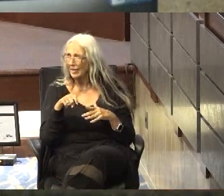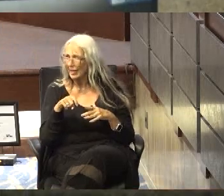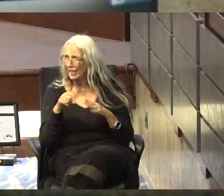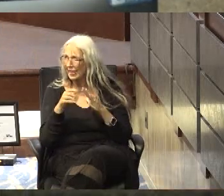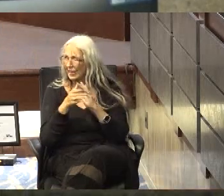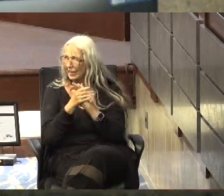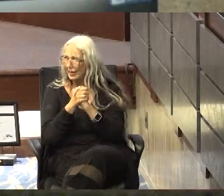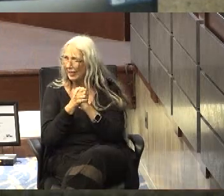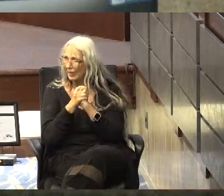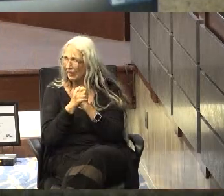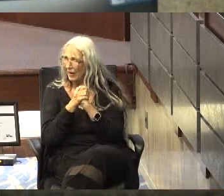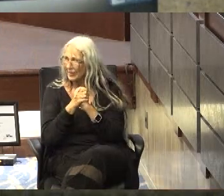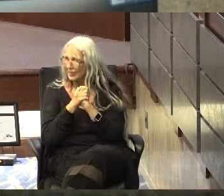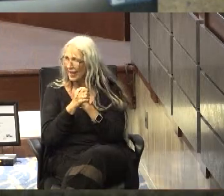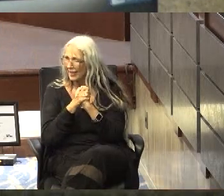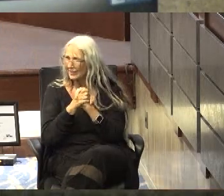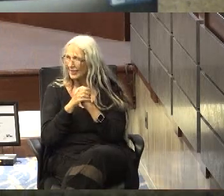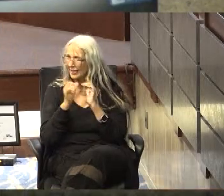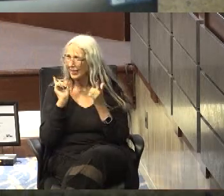to